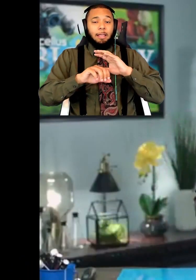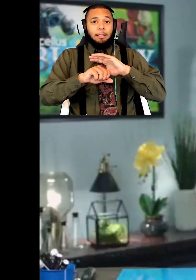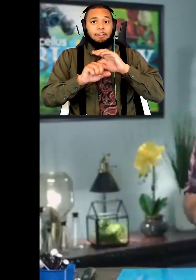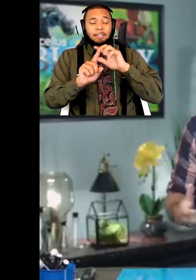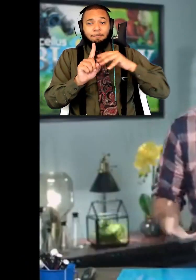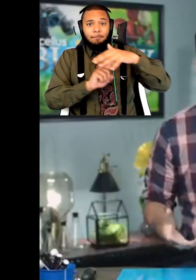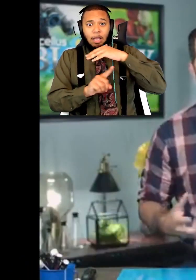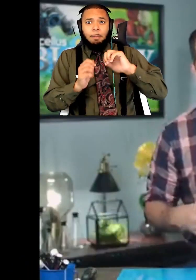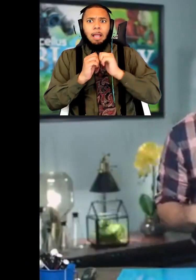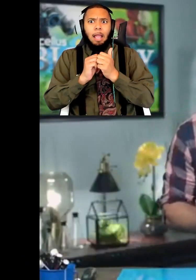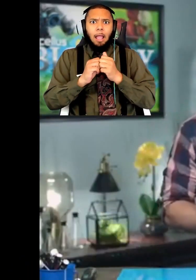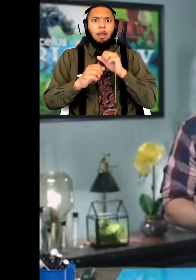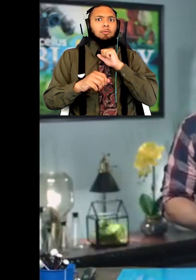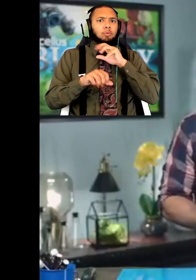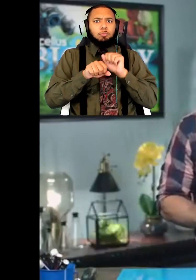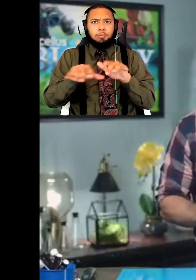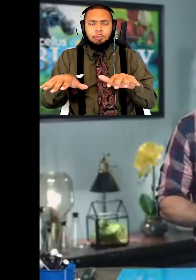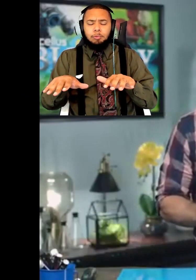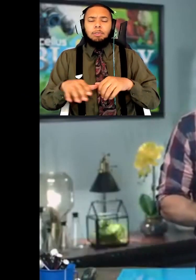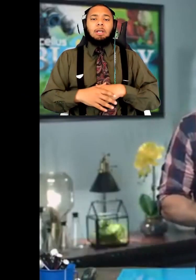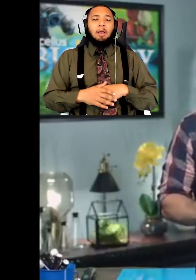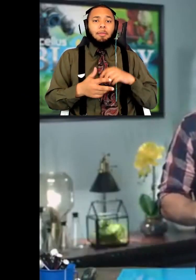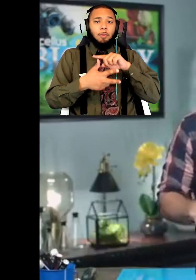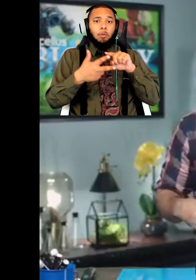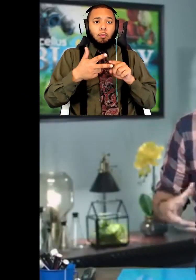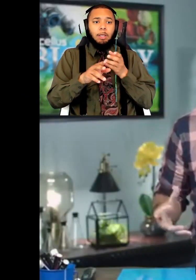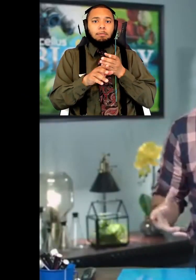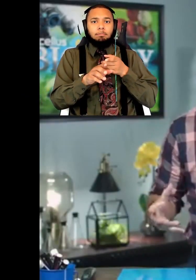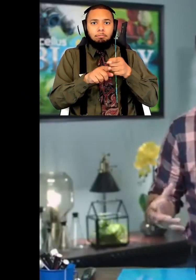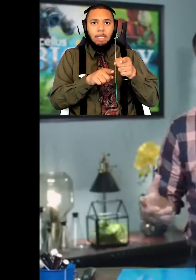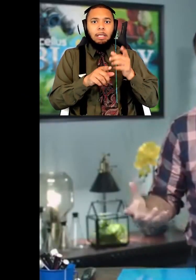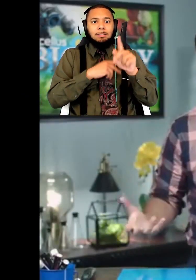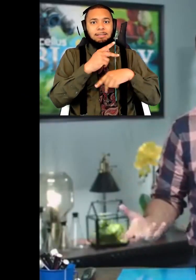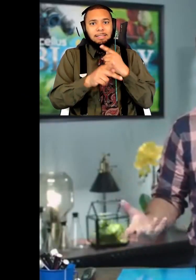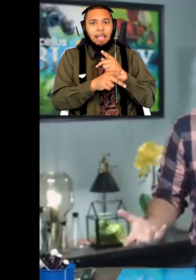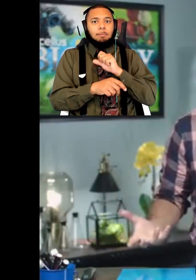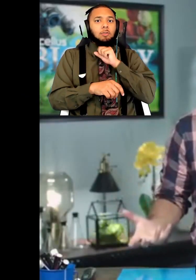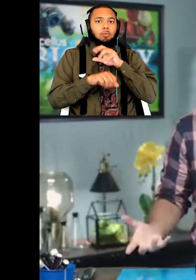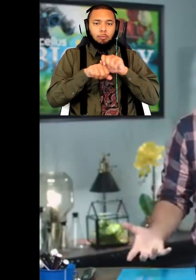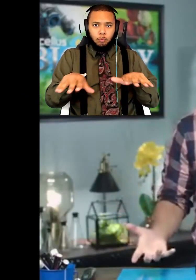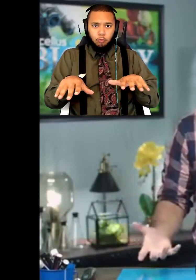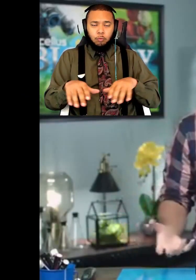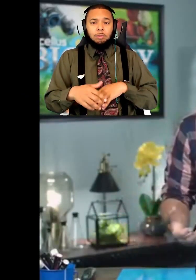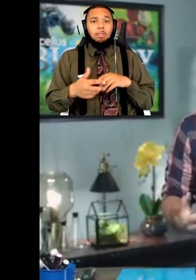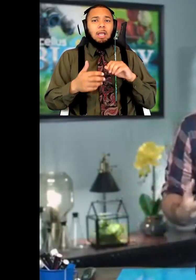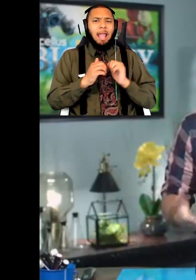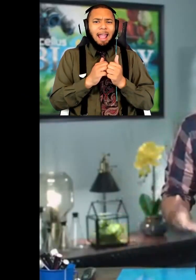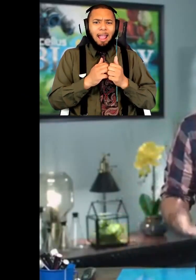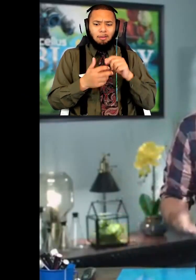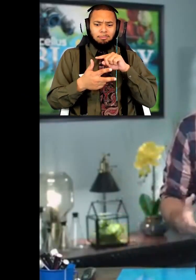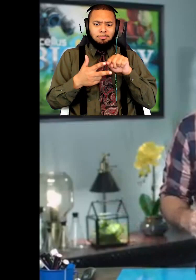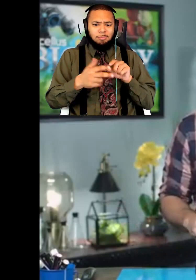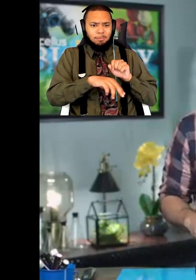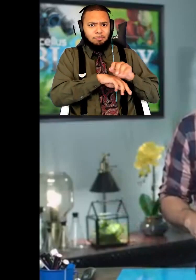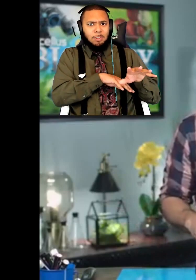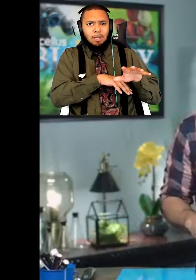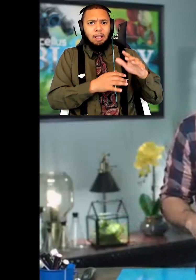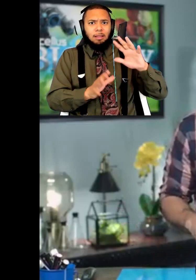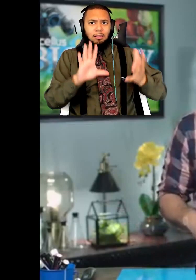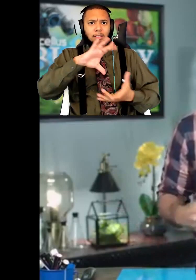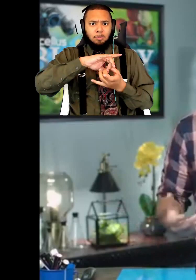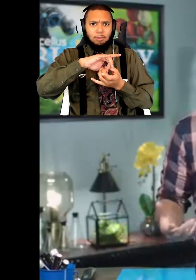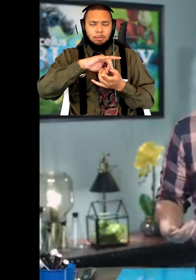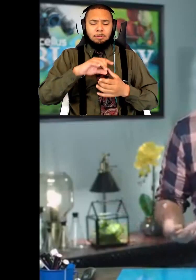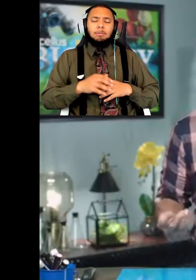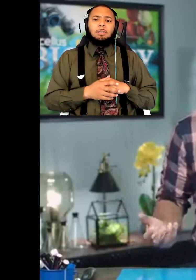going to talk about the three major forms of pollution that we see, the impact that form has on an ecosystem,